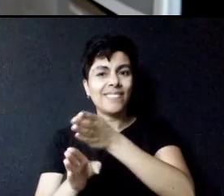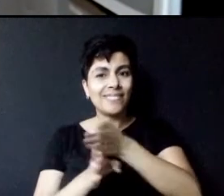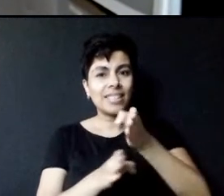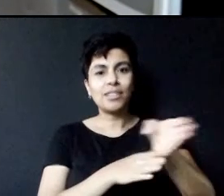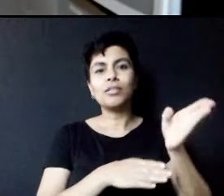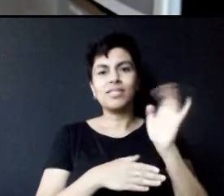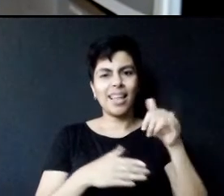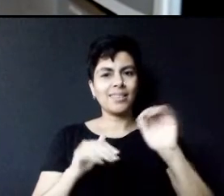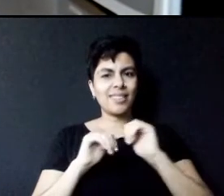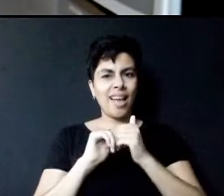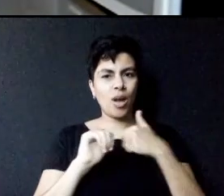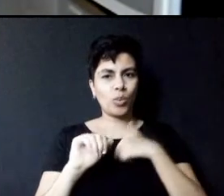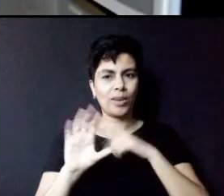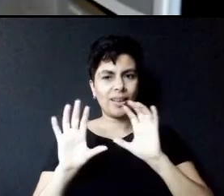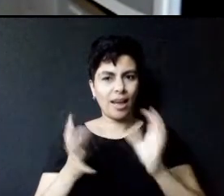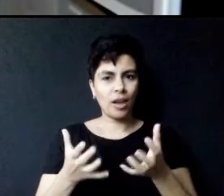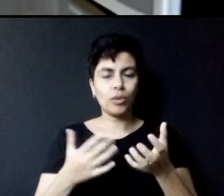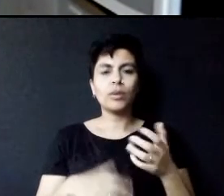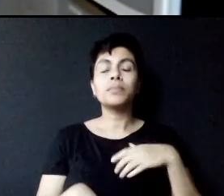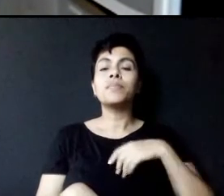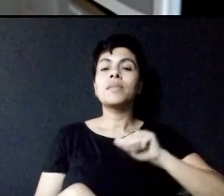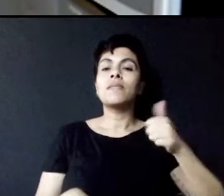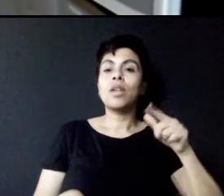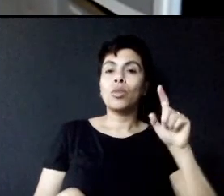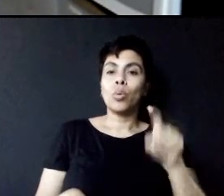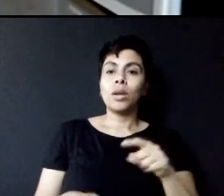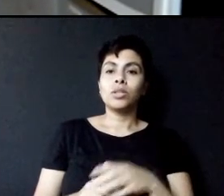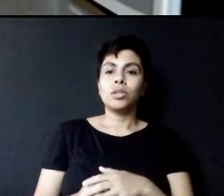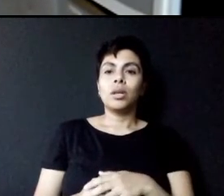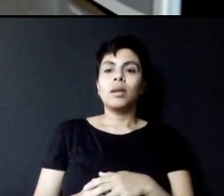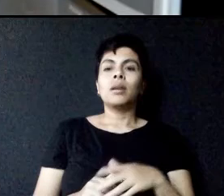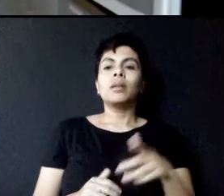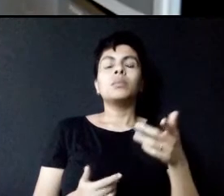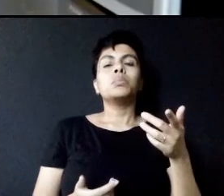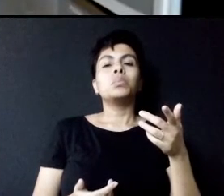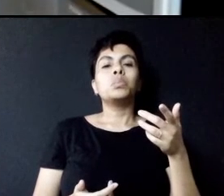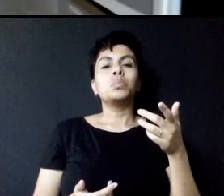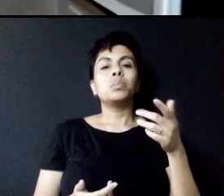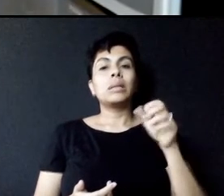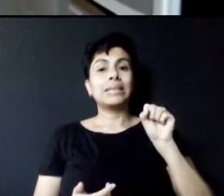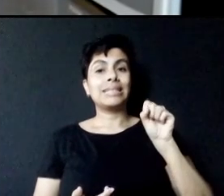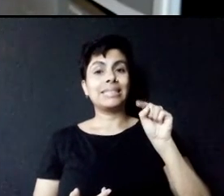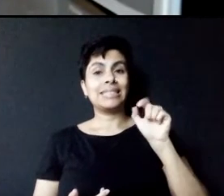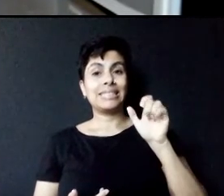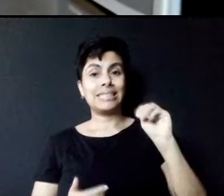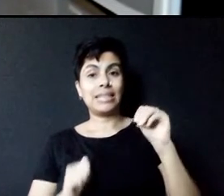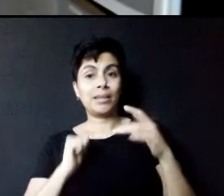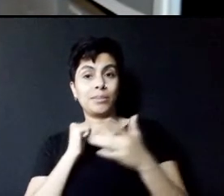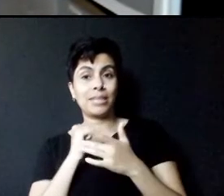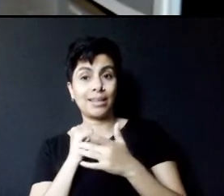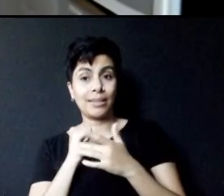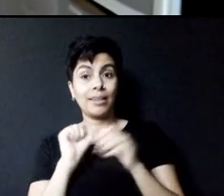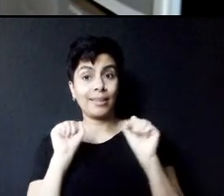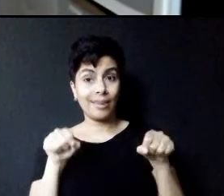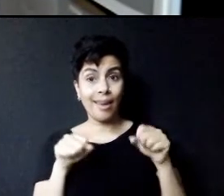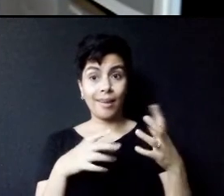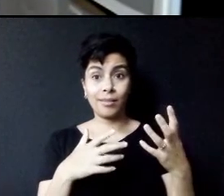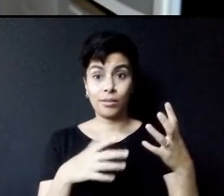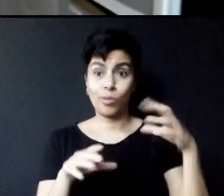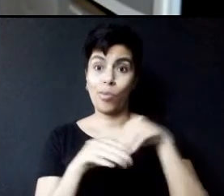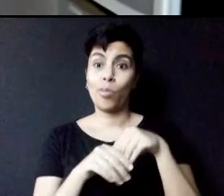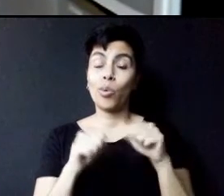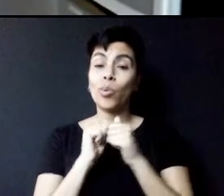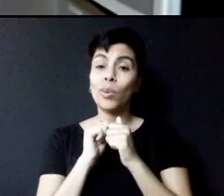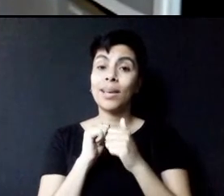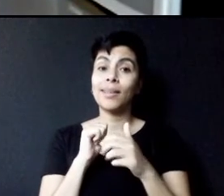fields, that at least is how we categorize them. So we have another question. Would you say that STEAM techniques could be incorporated